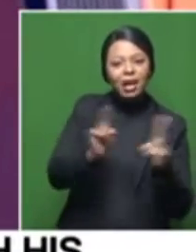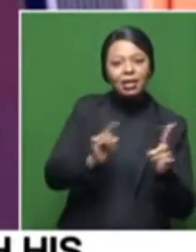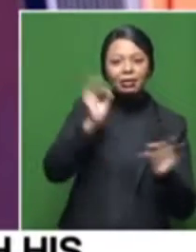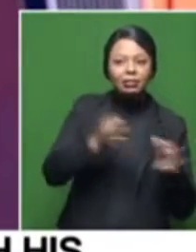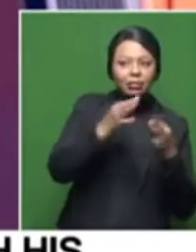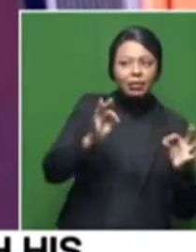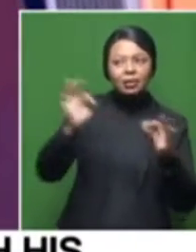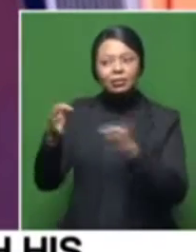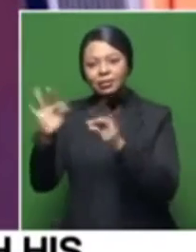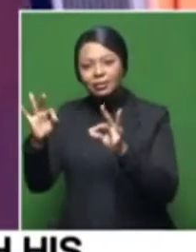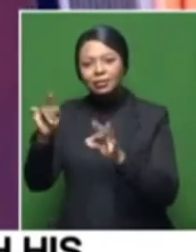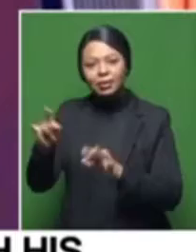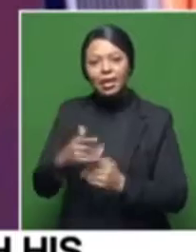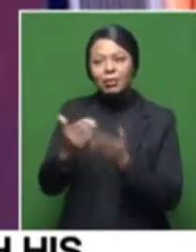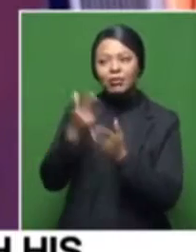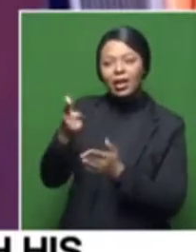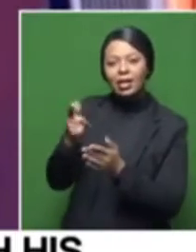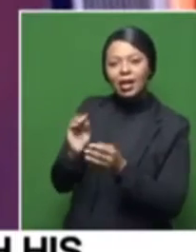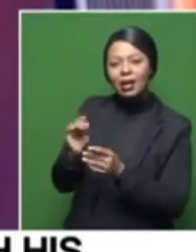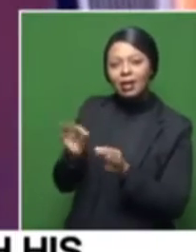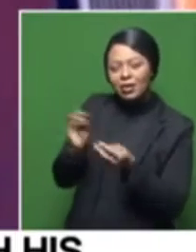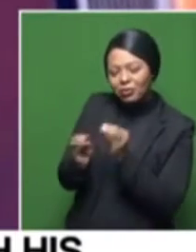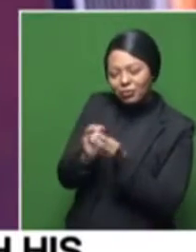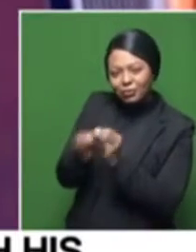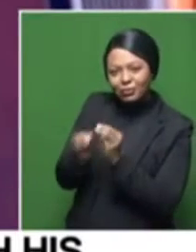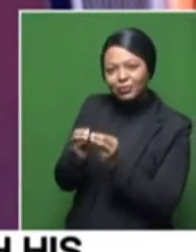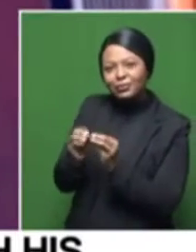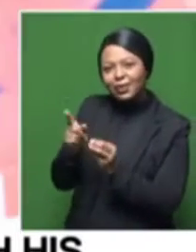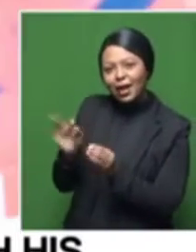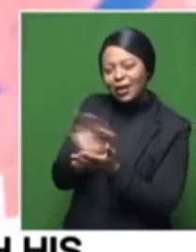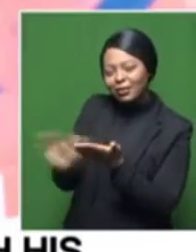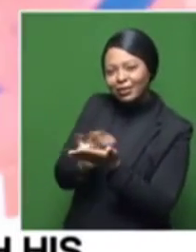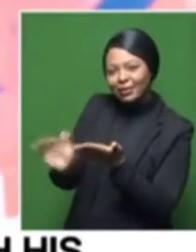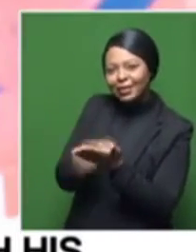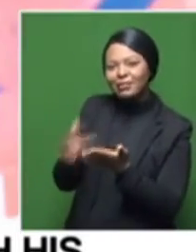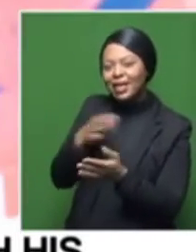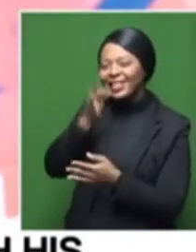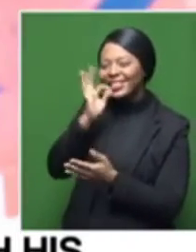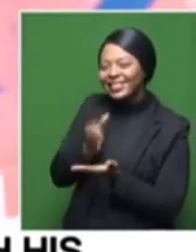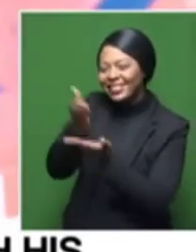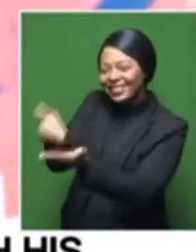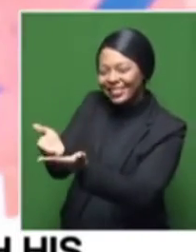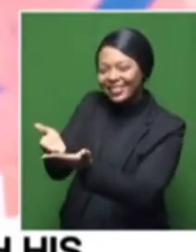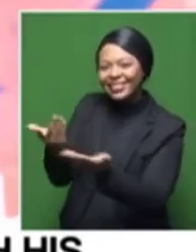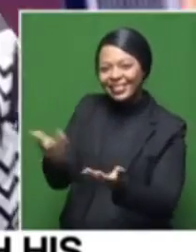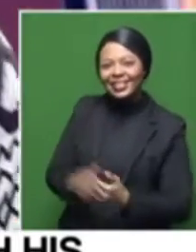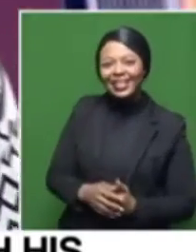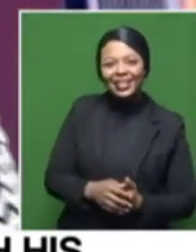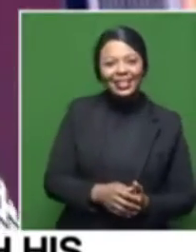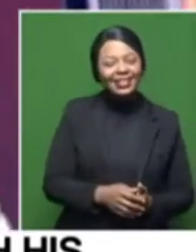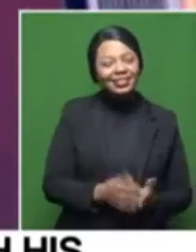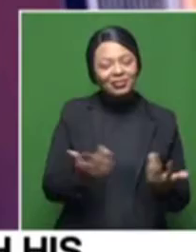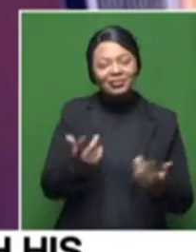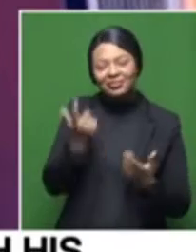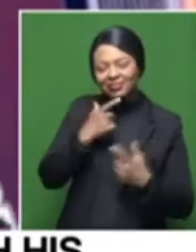for him before he recorded his verse. I mean, who gets to make tea for that? Who gets to make tea for them? Exactly. And